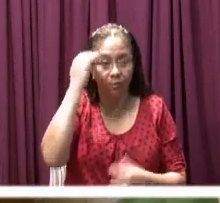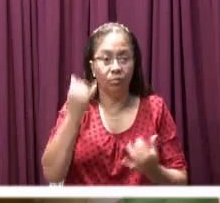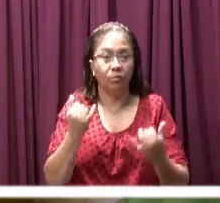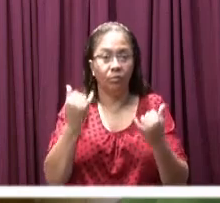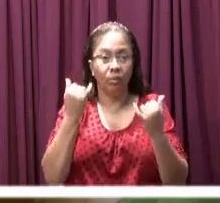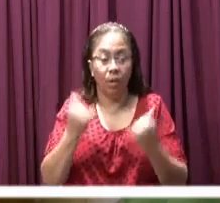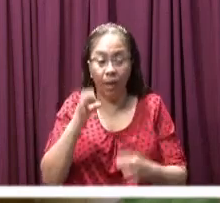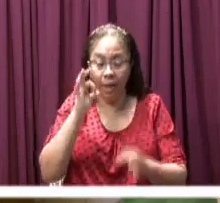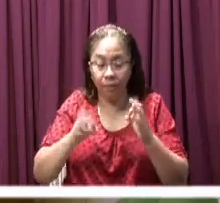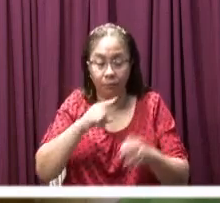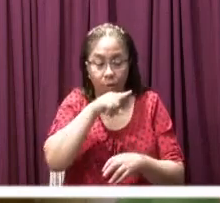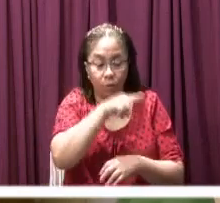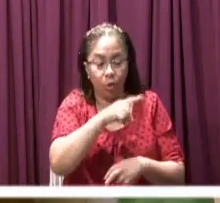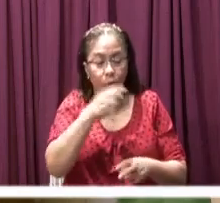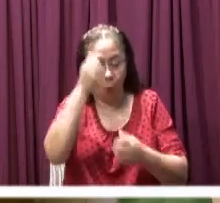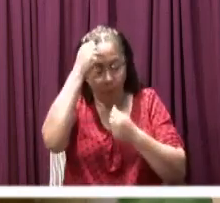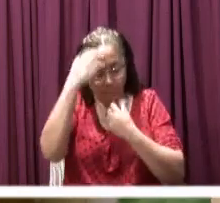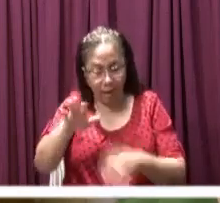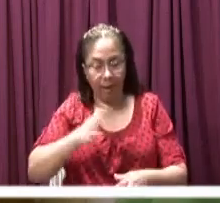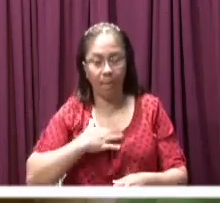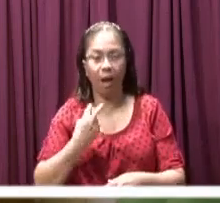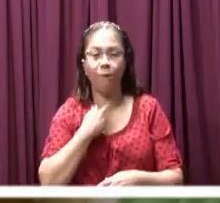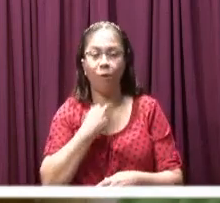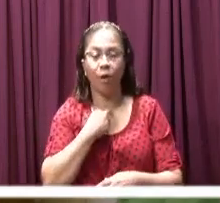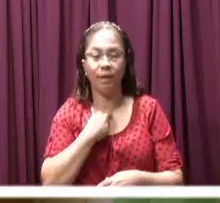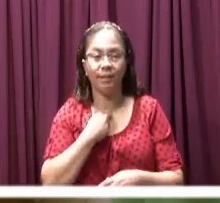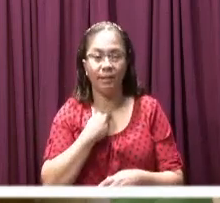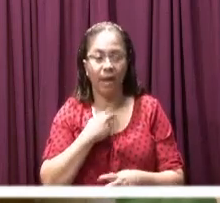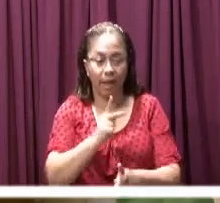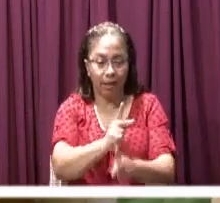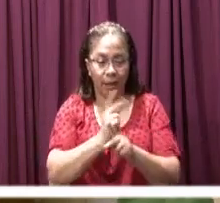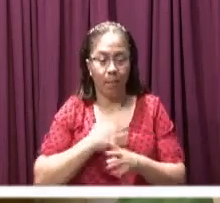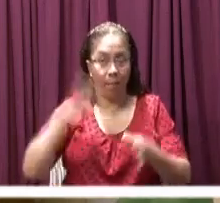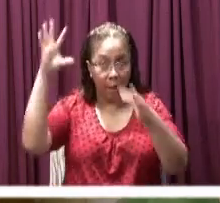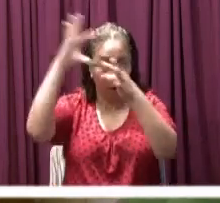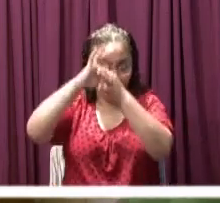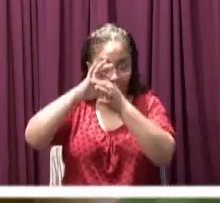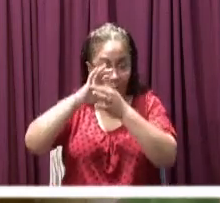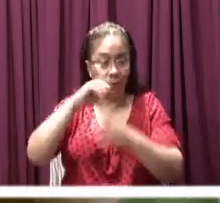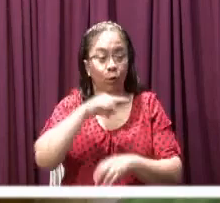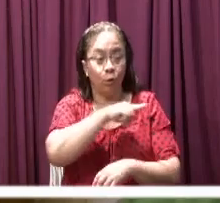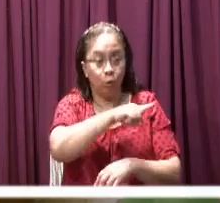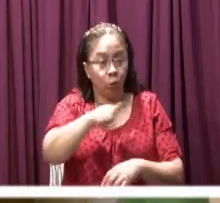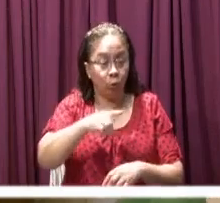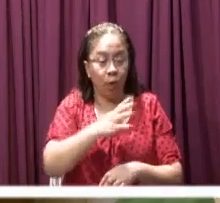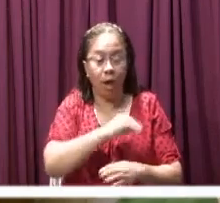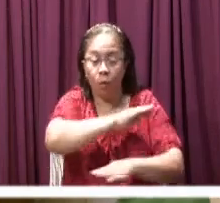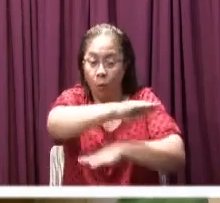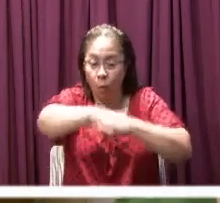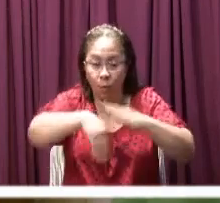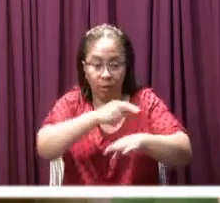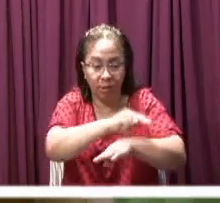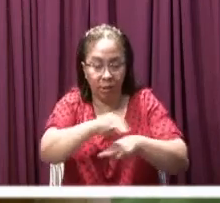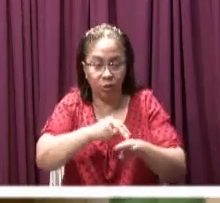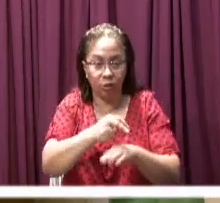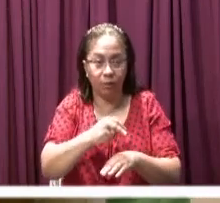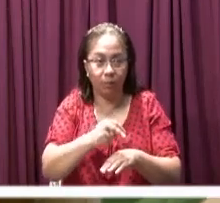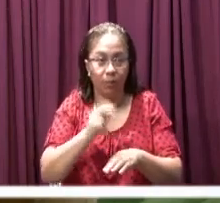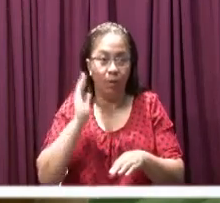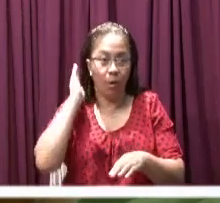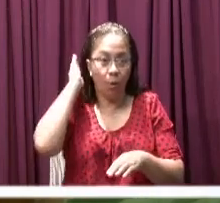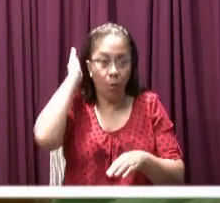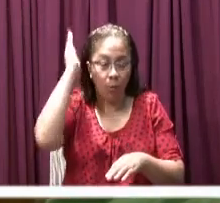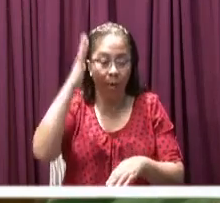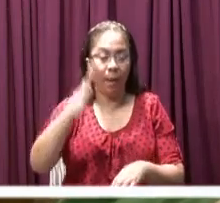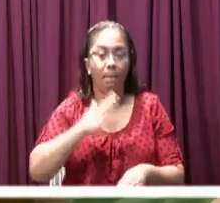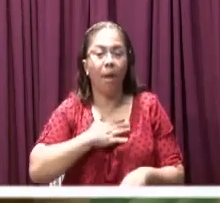now, if you obey my voice and hold fast to my covenant, you and all the nations shall be